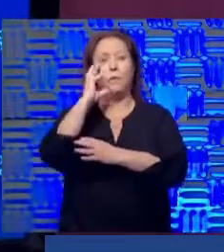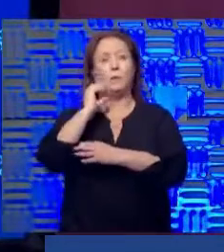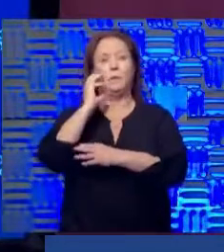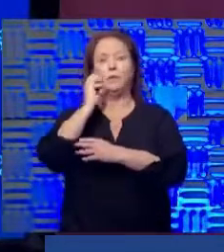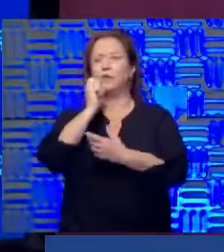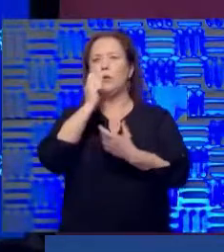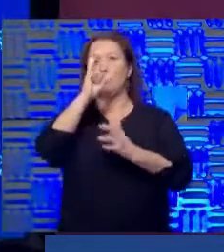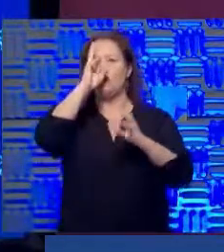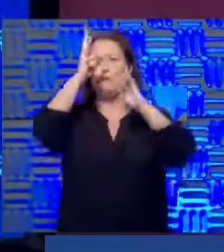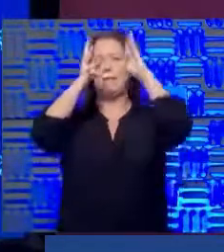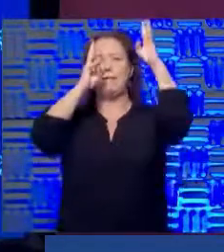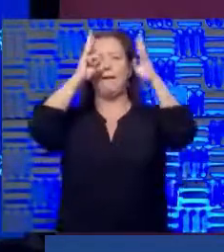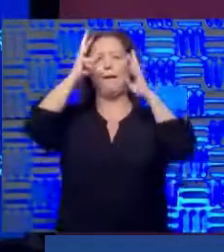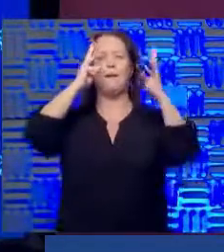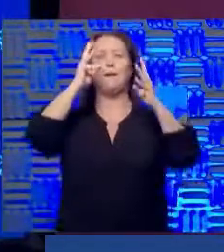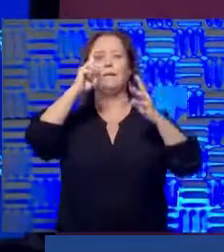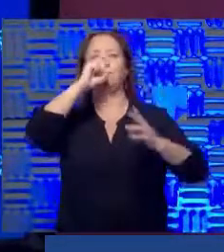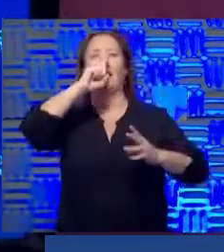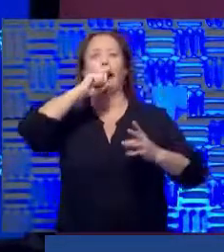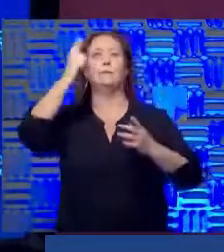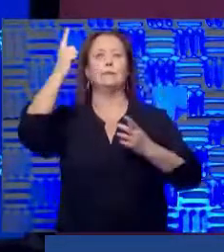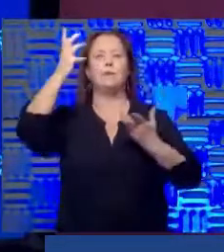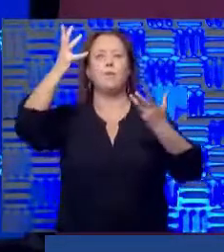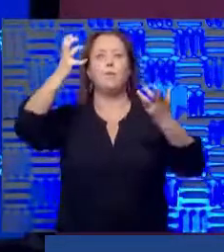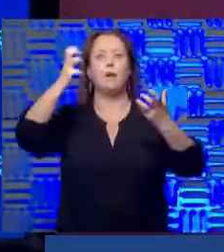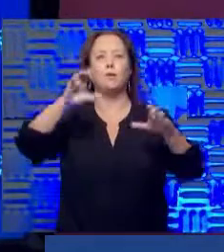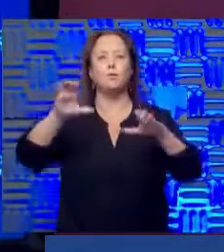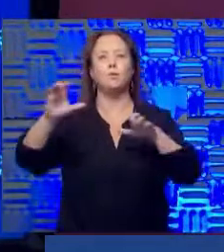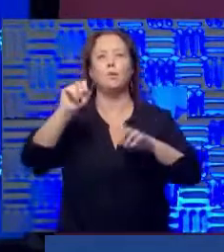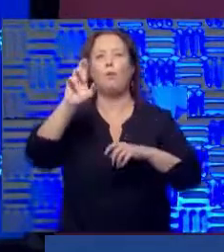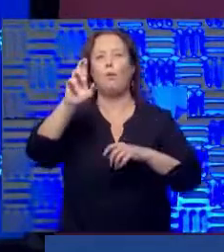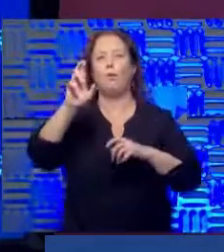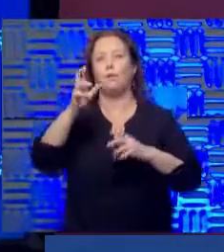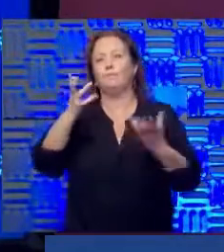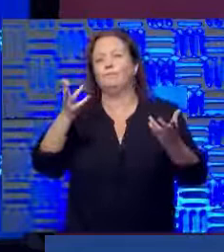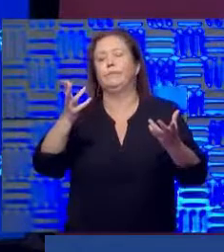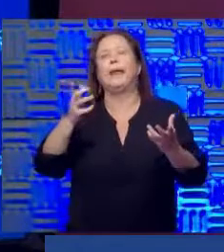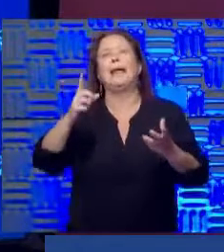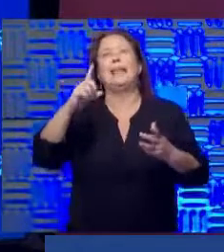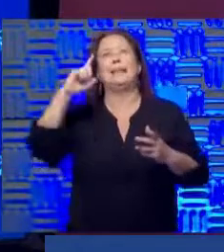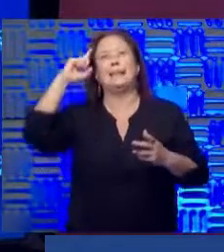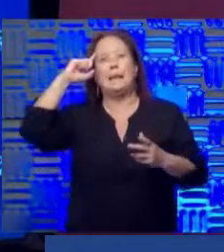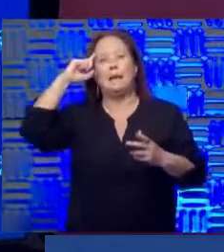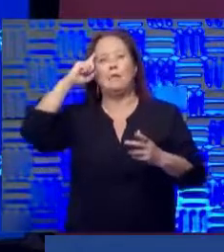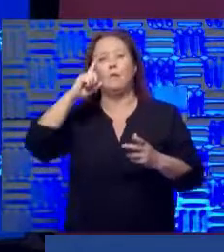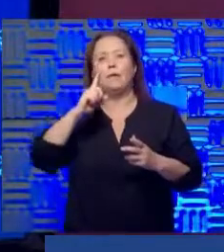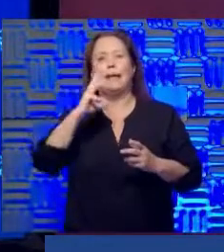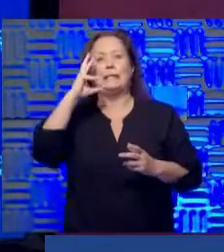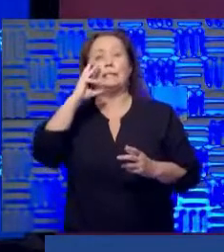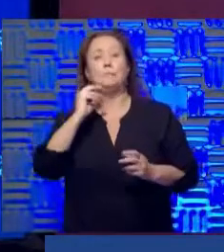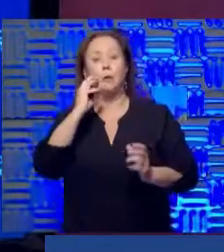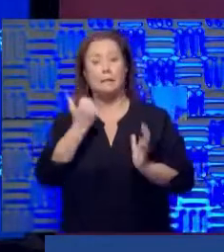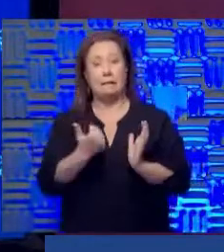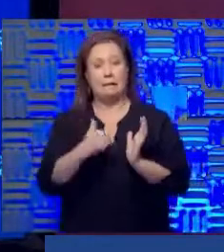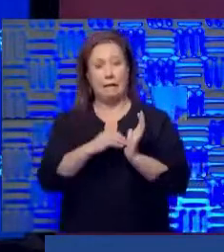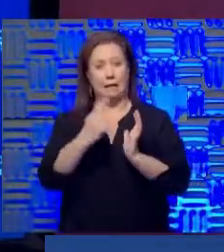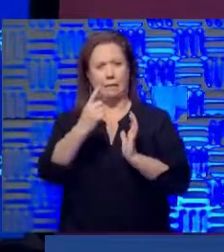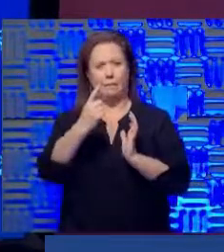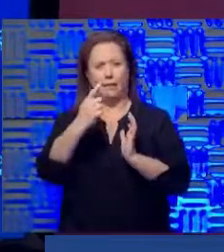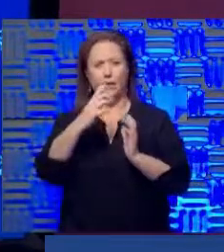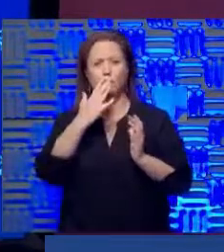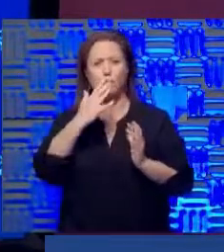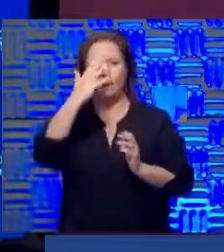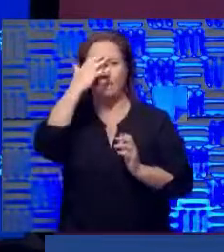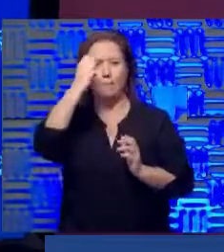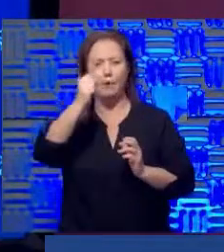trying to create something in your mind of somewhere that you'd love to go. Think of something you can actually re-experience, and hopefully